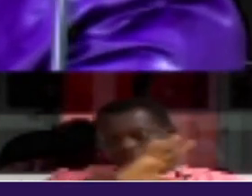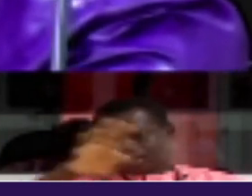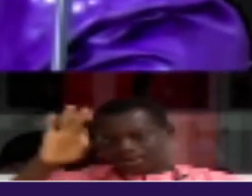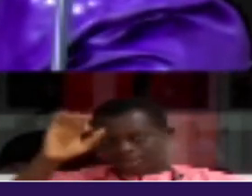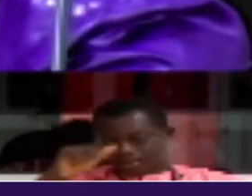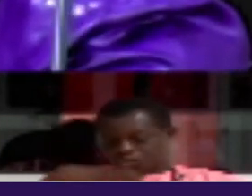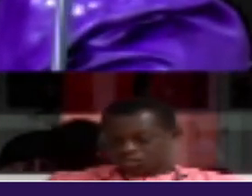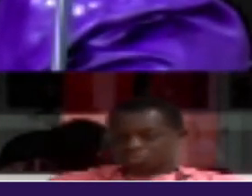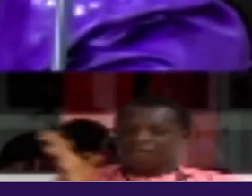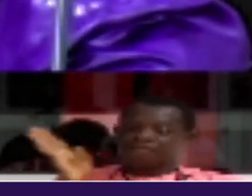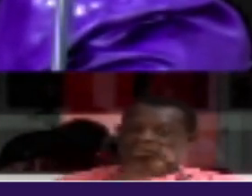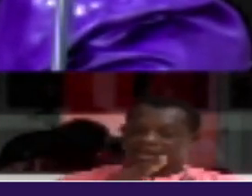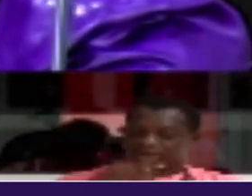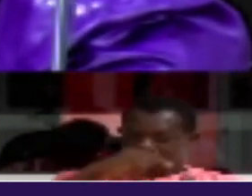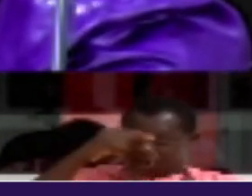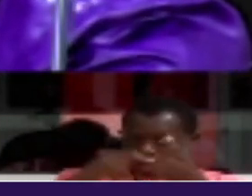the conversations,